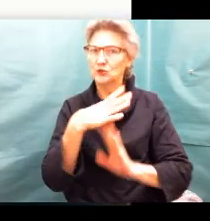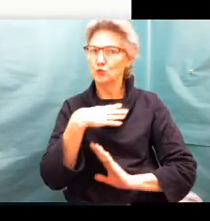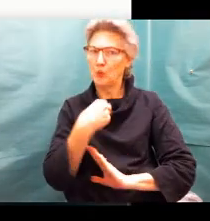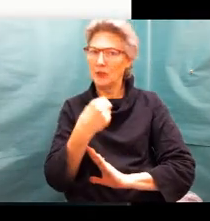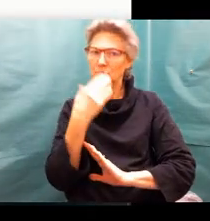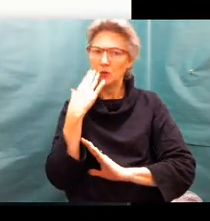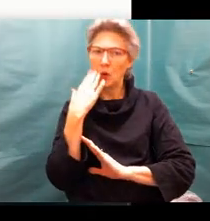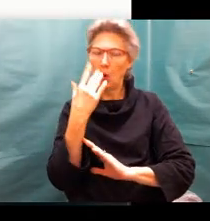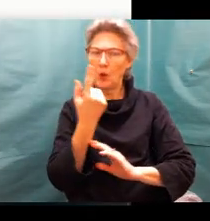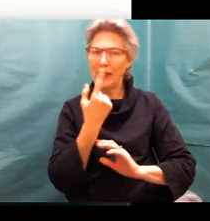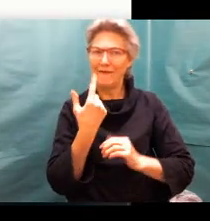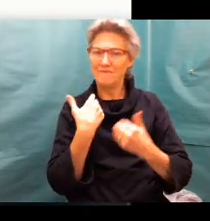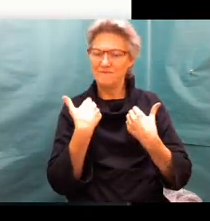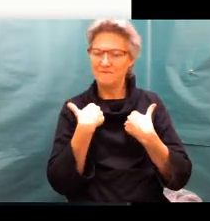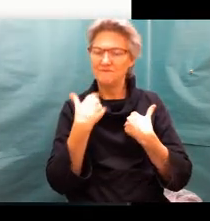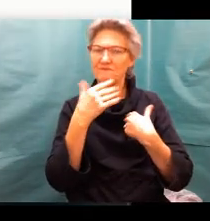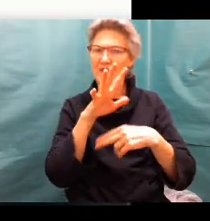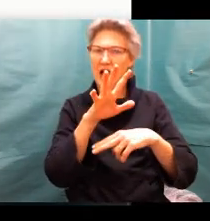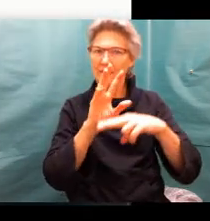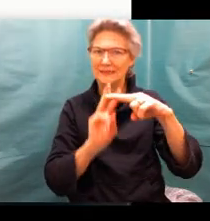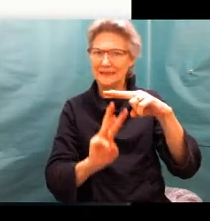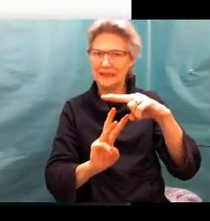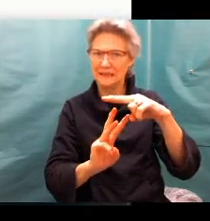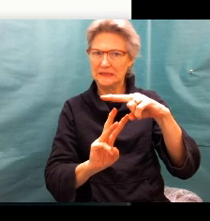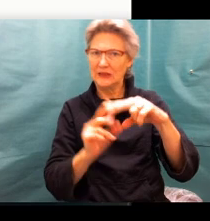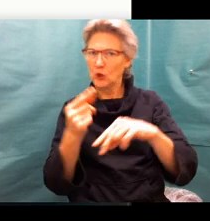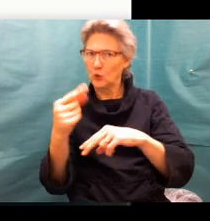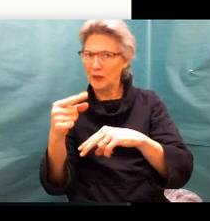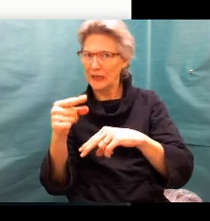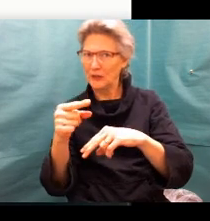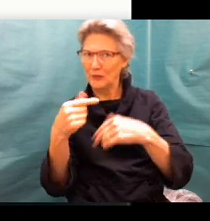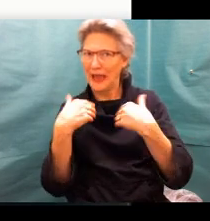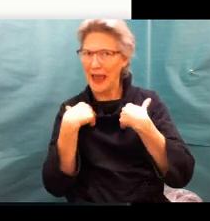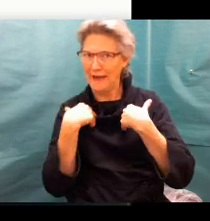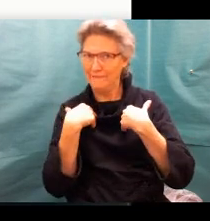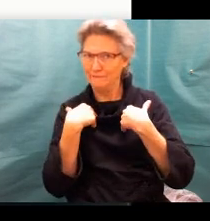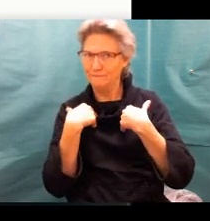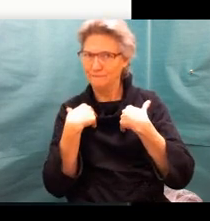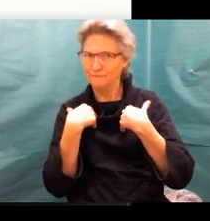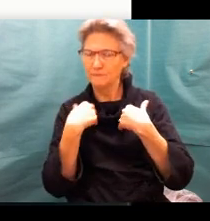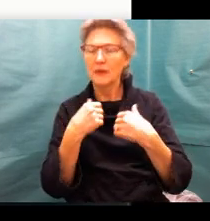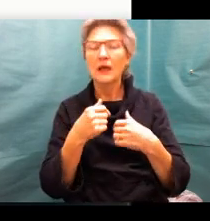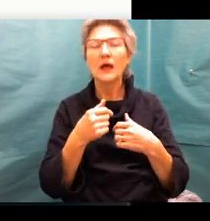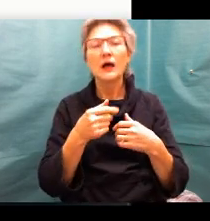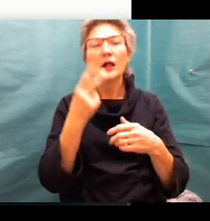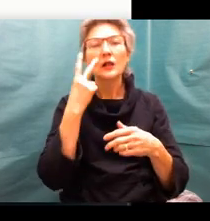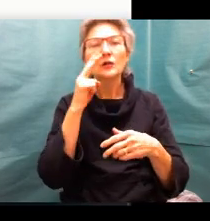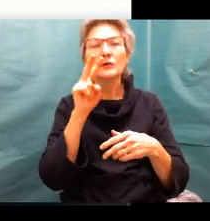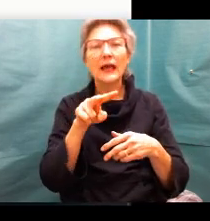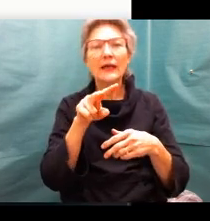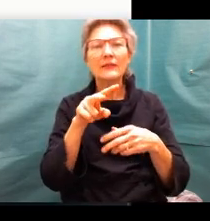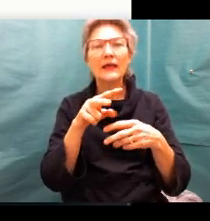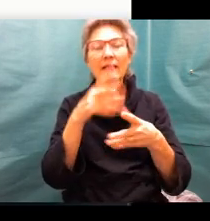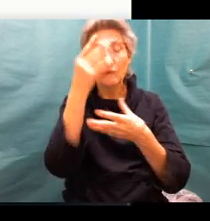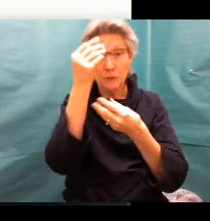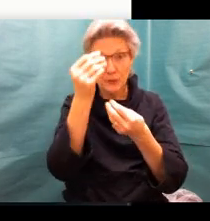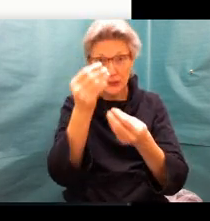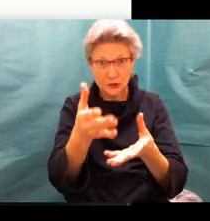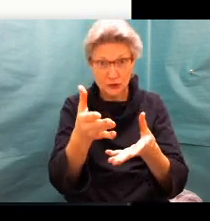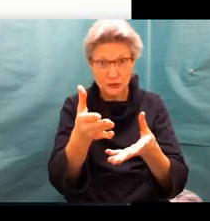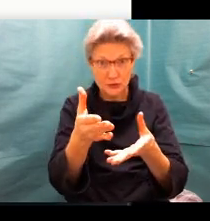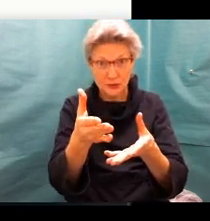have 5/6 of this pizza left. So looking back at our question, or our information, I should